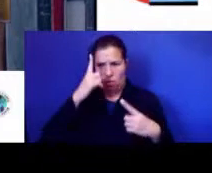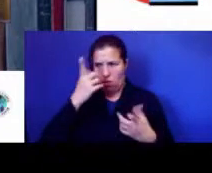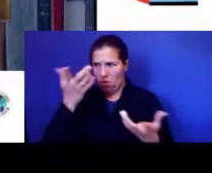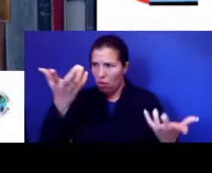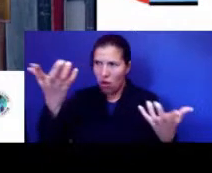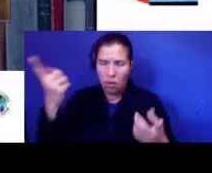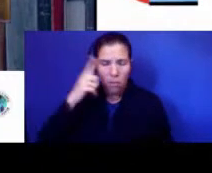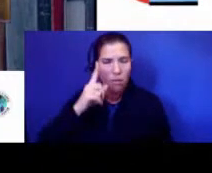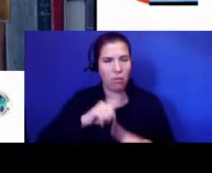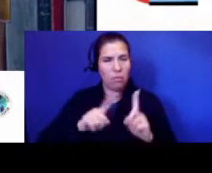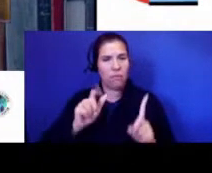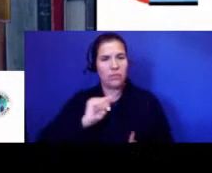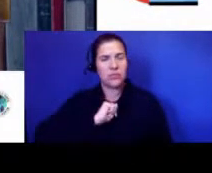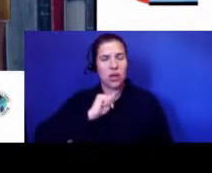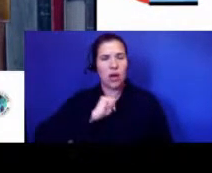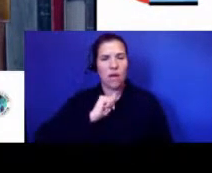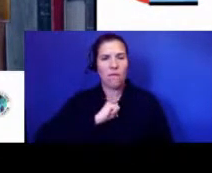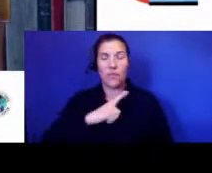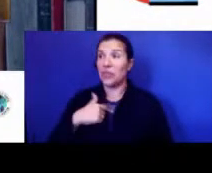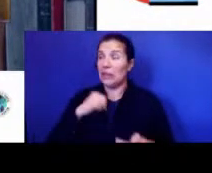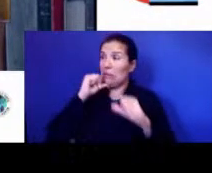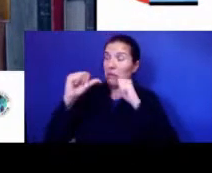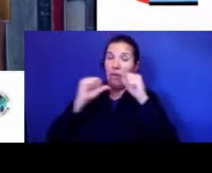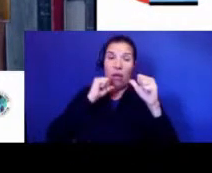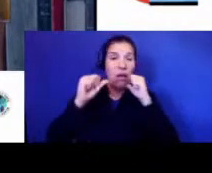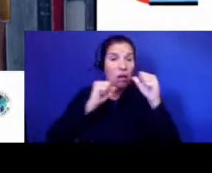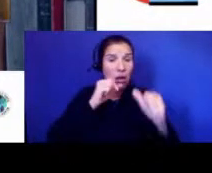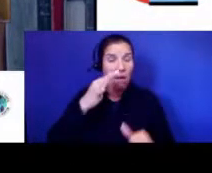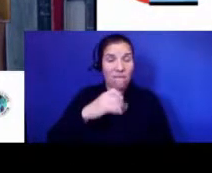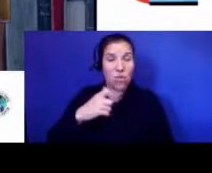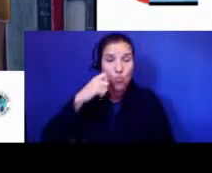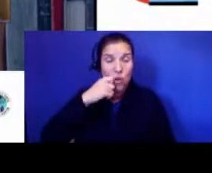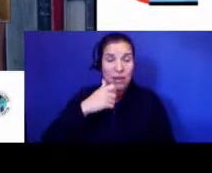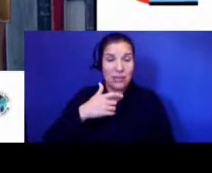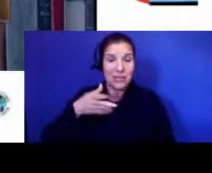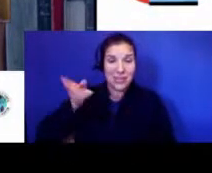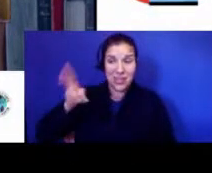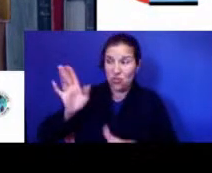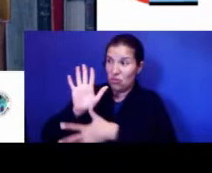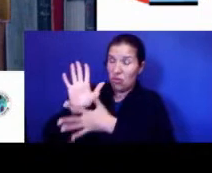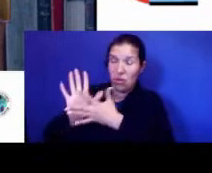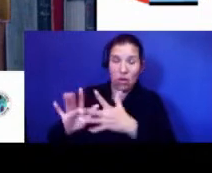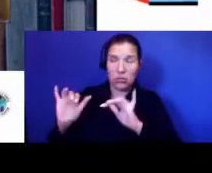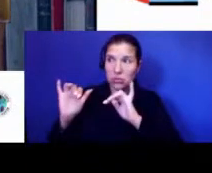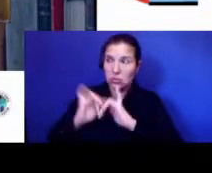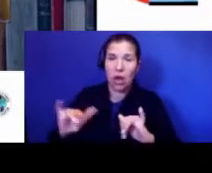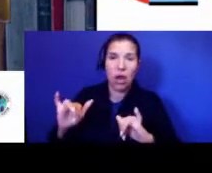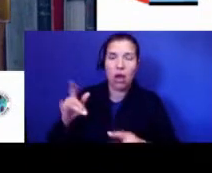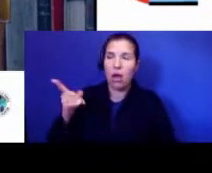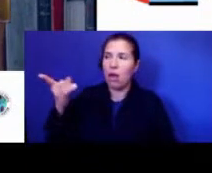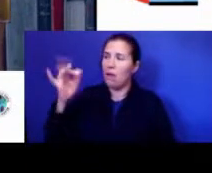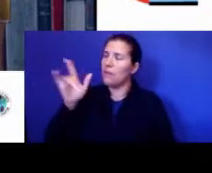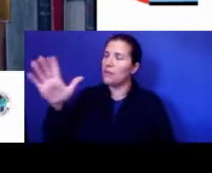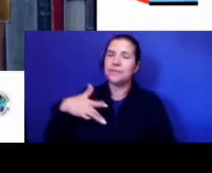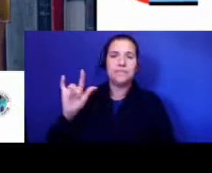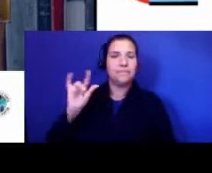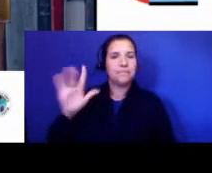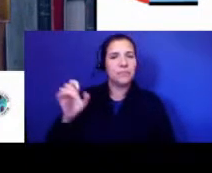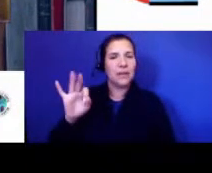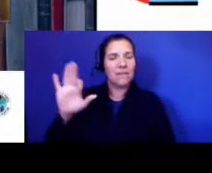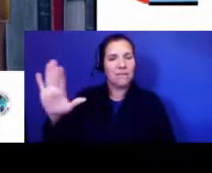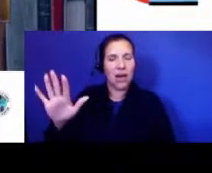themselves. The denial of our racist history has always been the Achilles heel of our